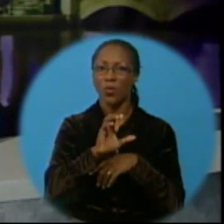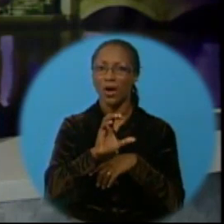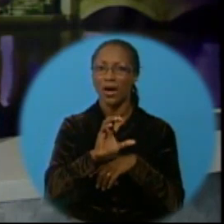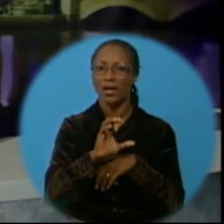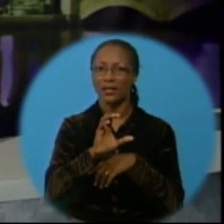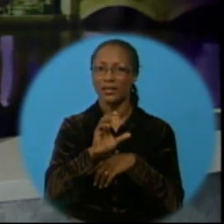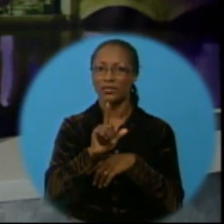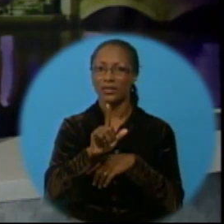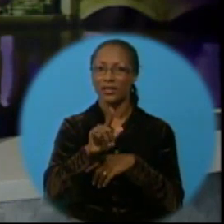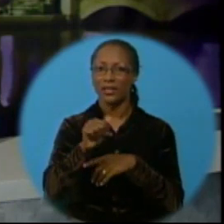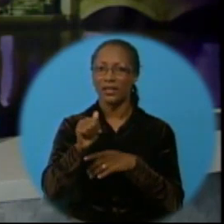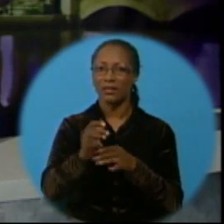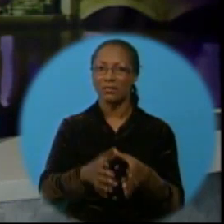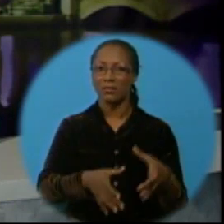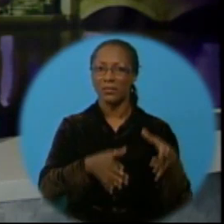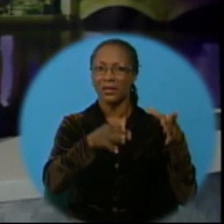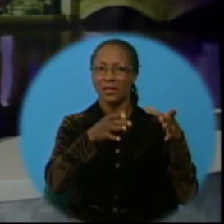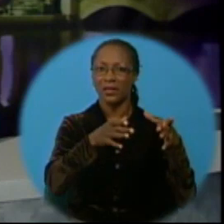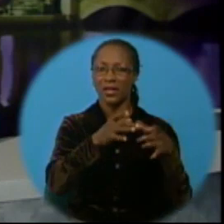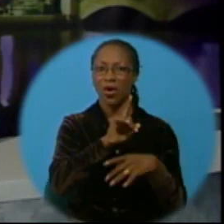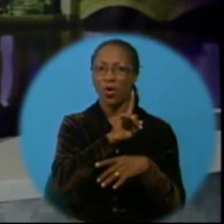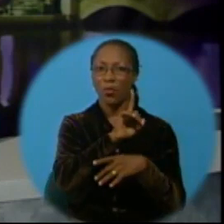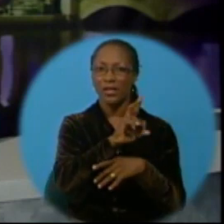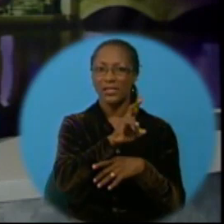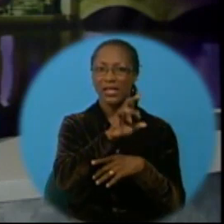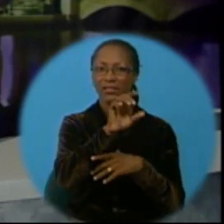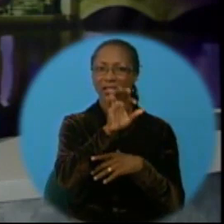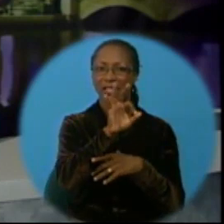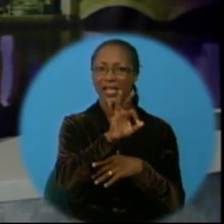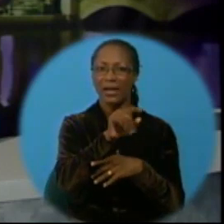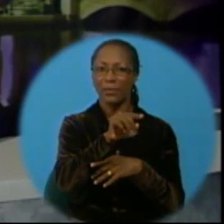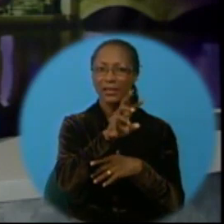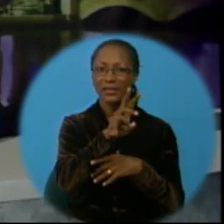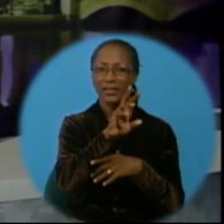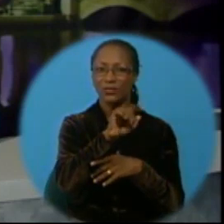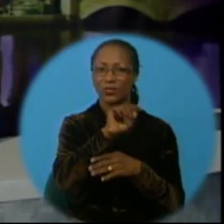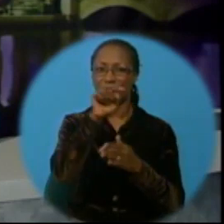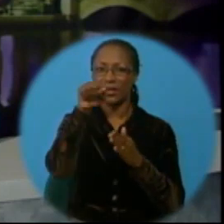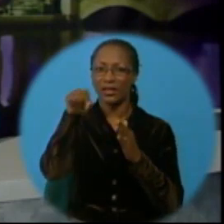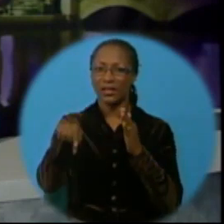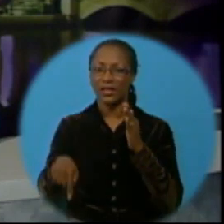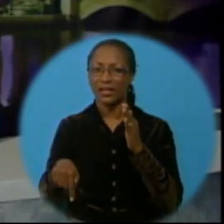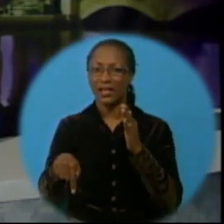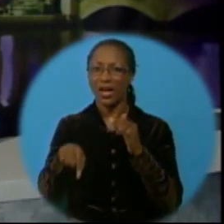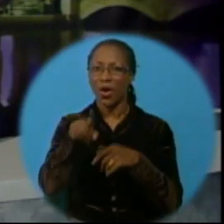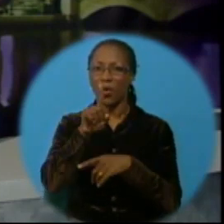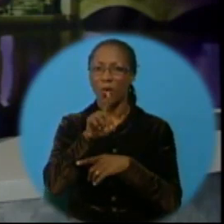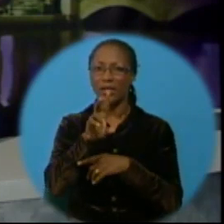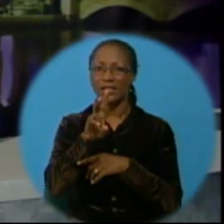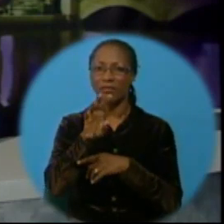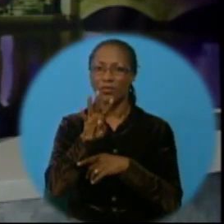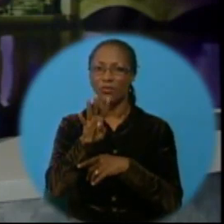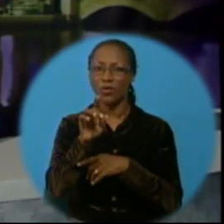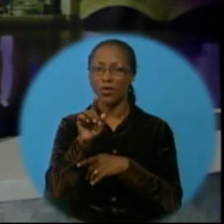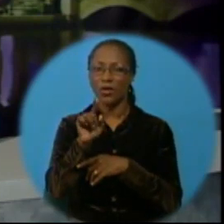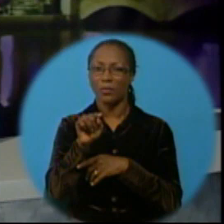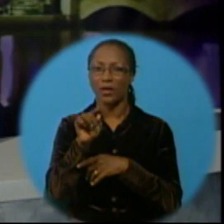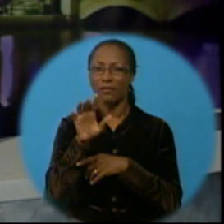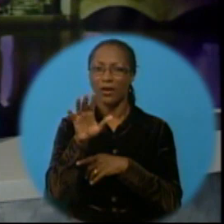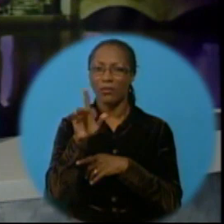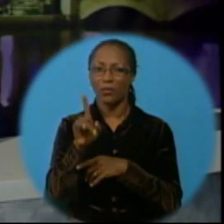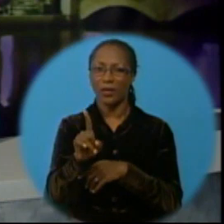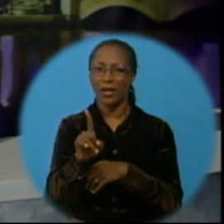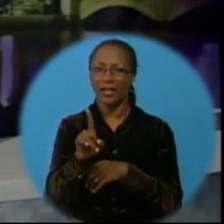-pound cylinder will move from $179.64 to $174.51.